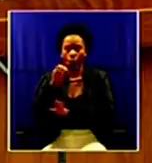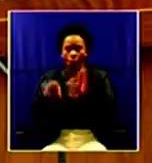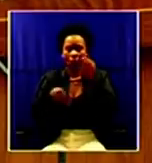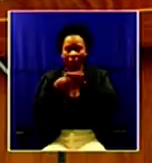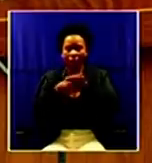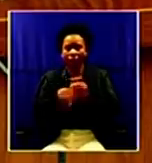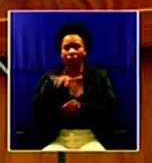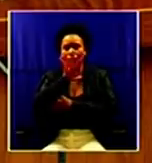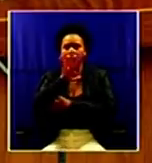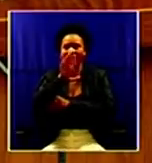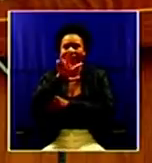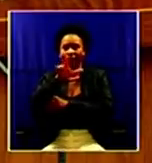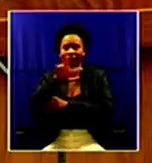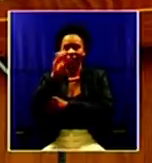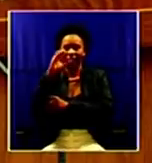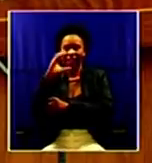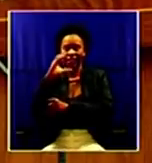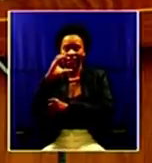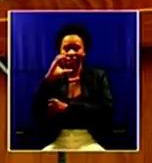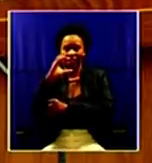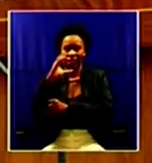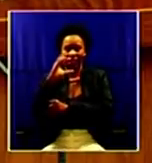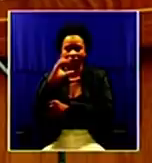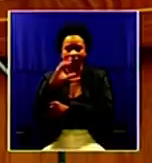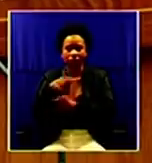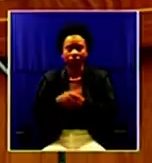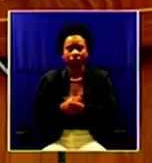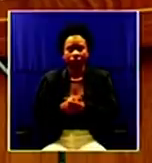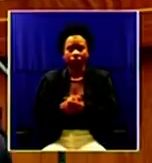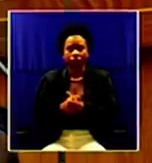47 cents. I'm sorry, one retired president, I'm sorry.